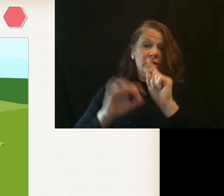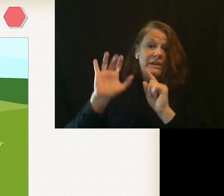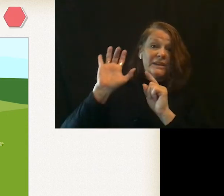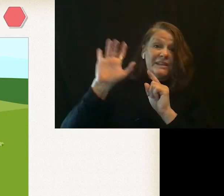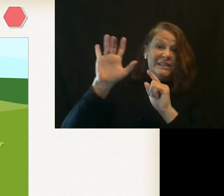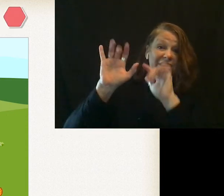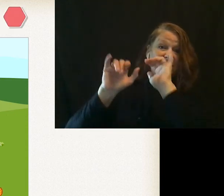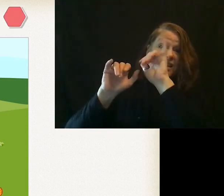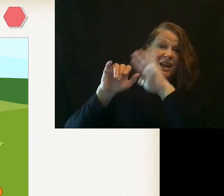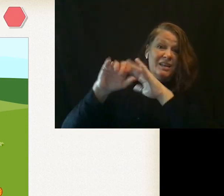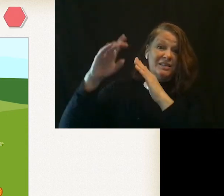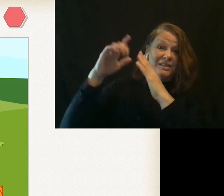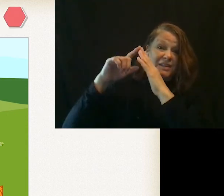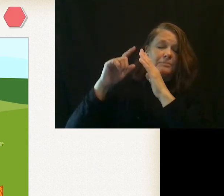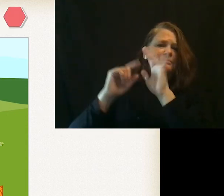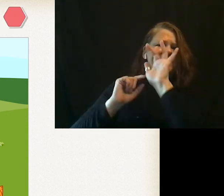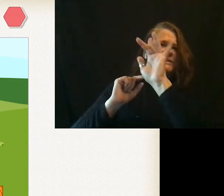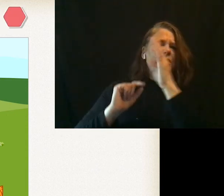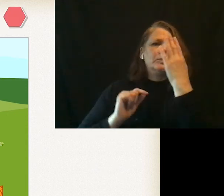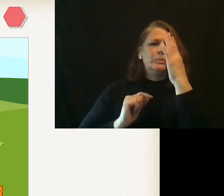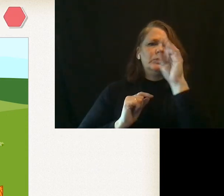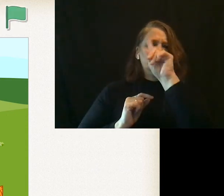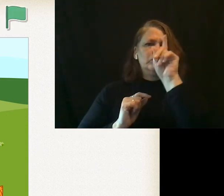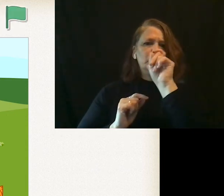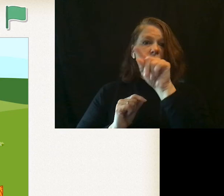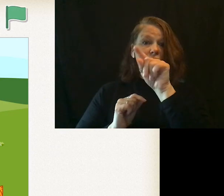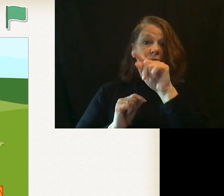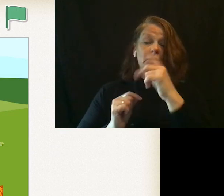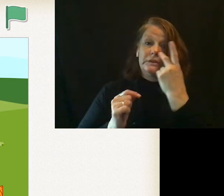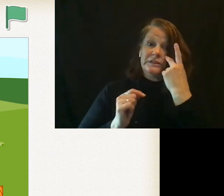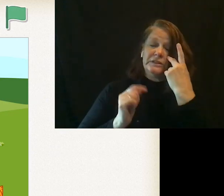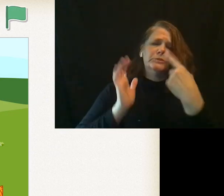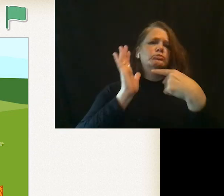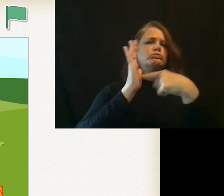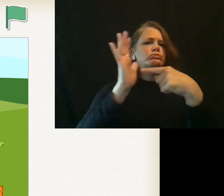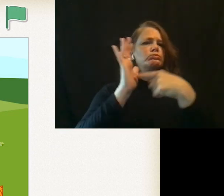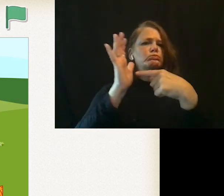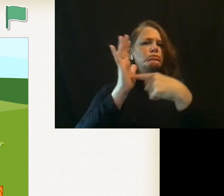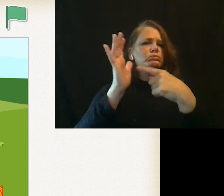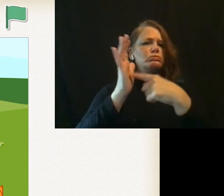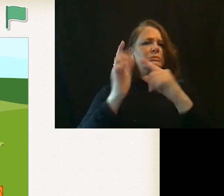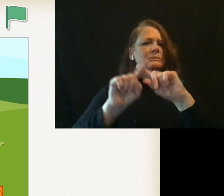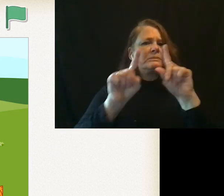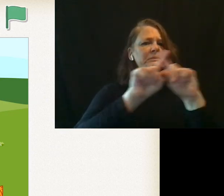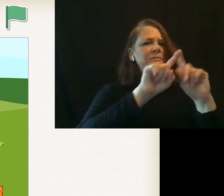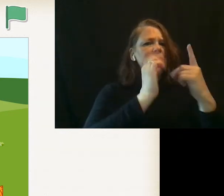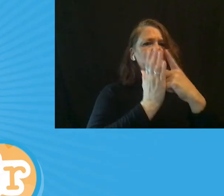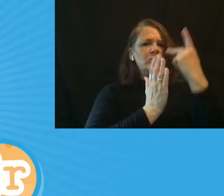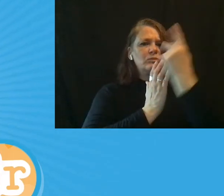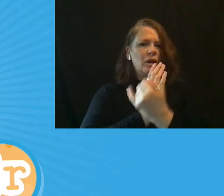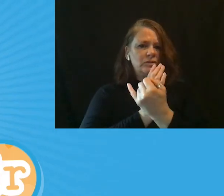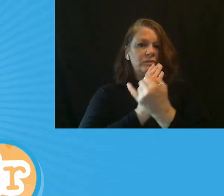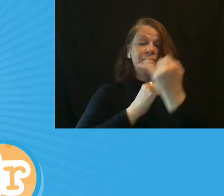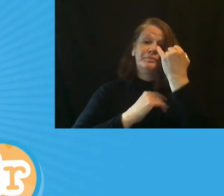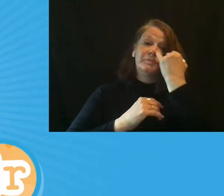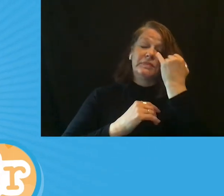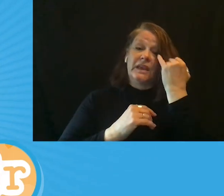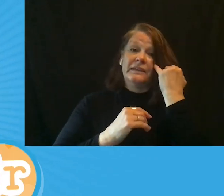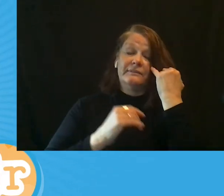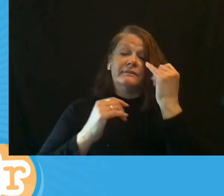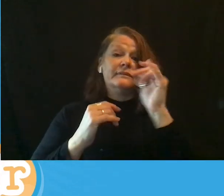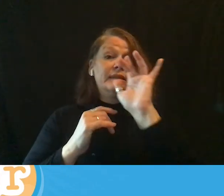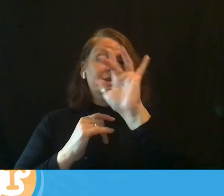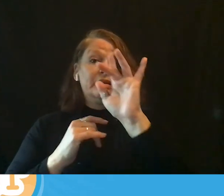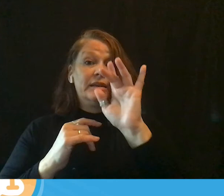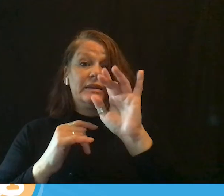Bark, bark, bark, bark. And so as you can see, there's various blocks that you can learn to use to make. So I hope this was a fun intro